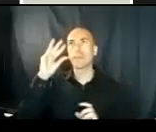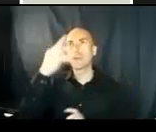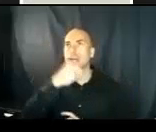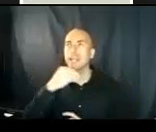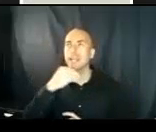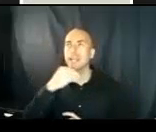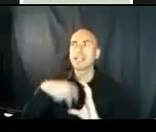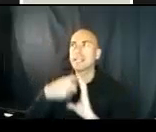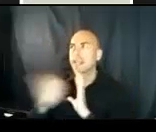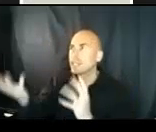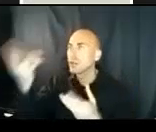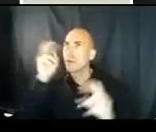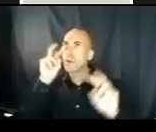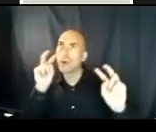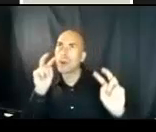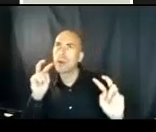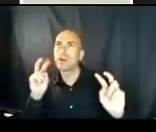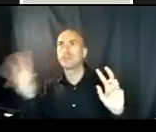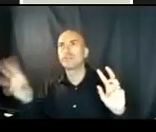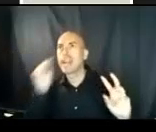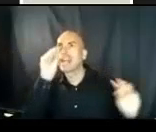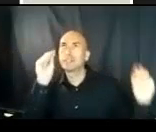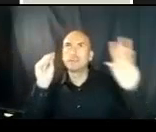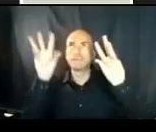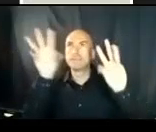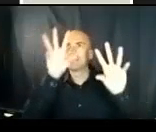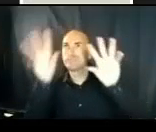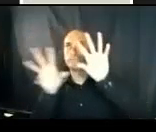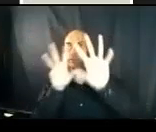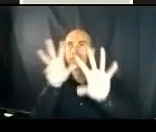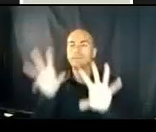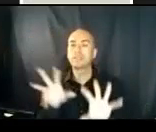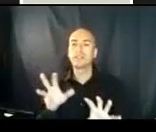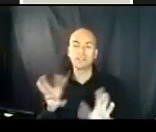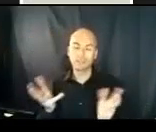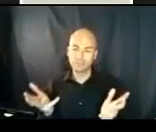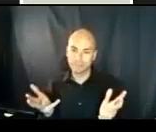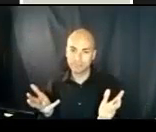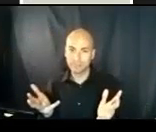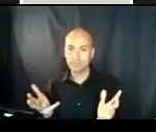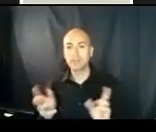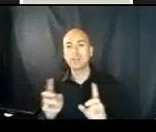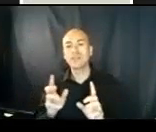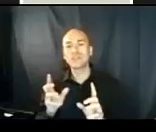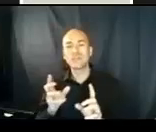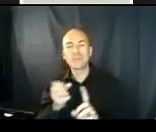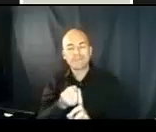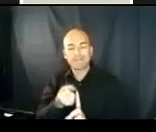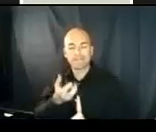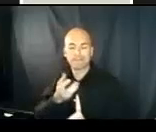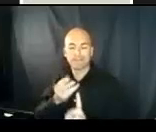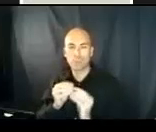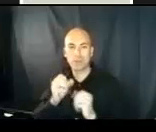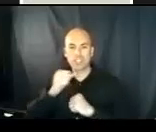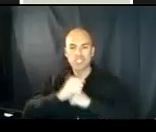very beginning, and we want to add all kinds of stuff. And so I want to talk about structural elements